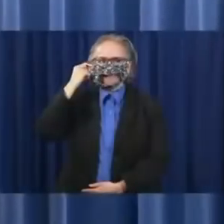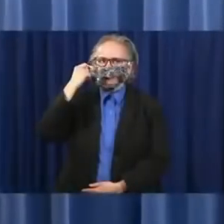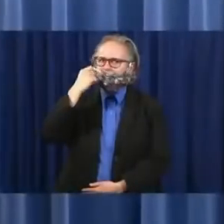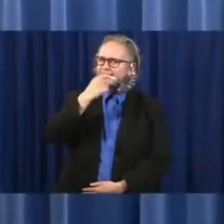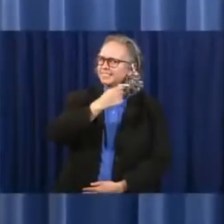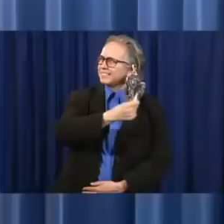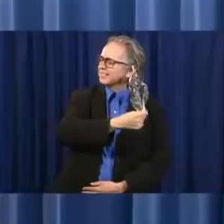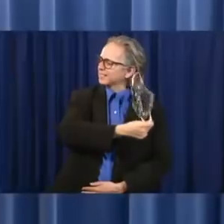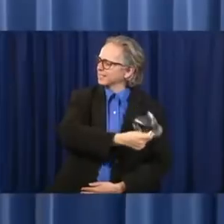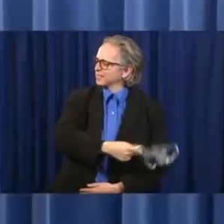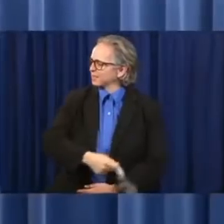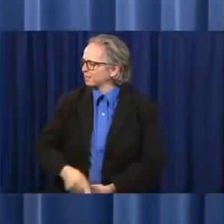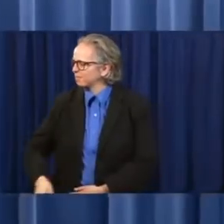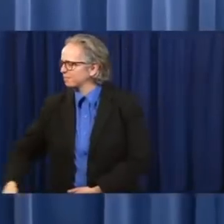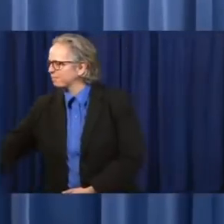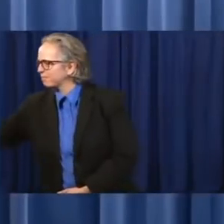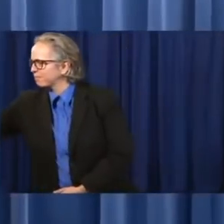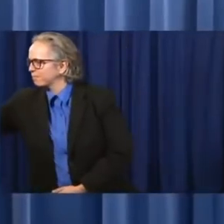mask on.